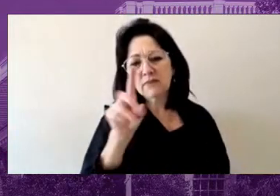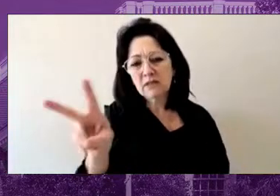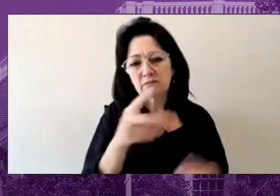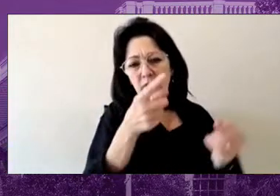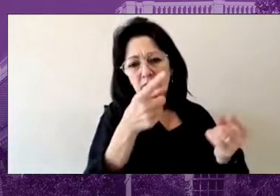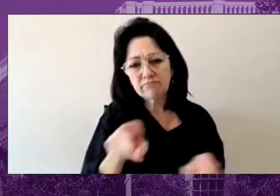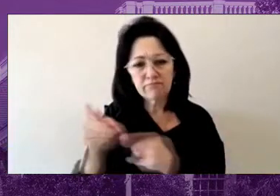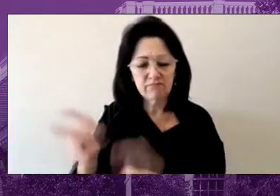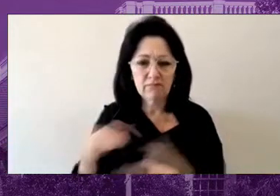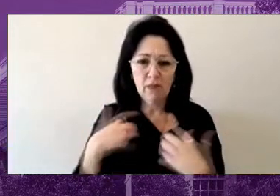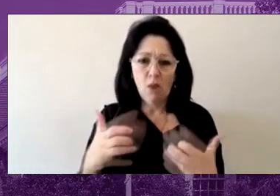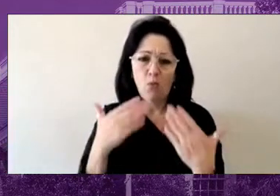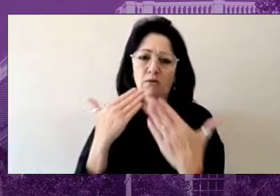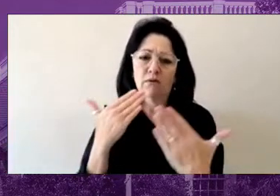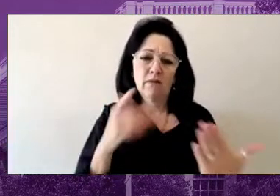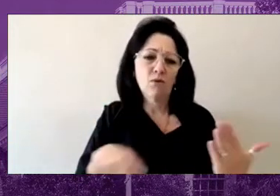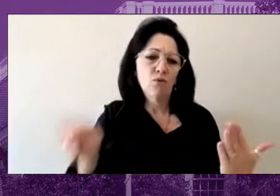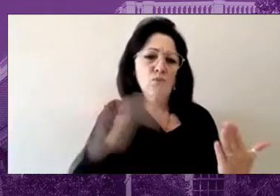do.